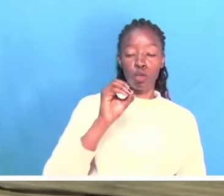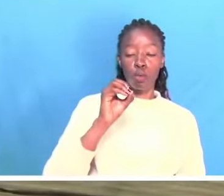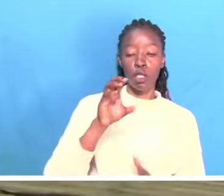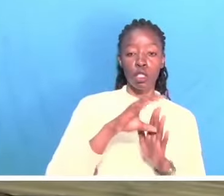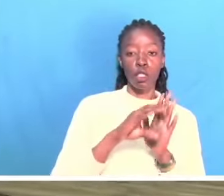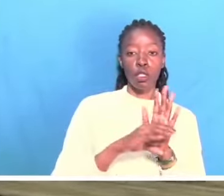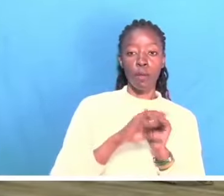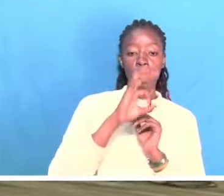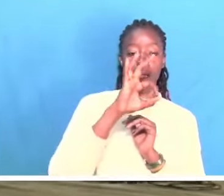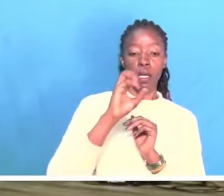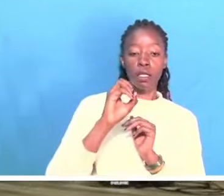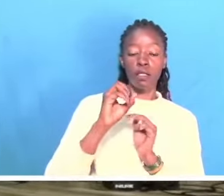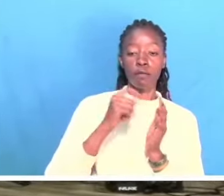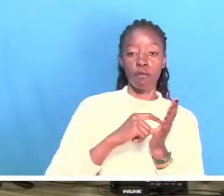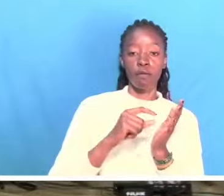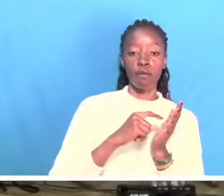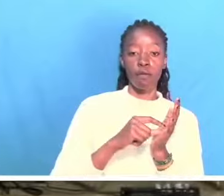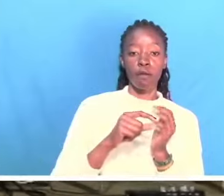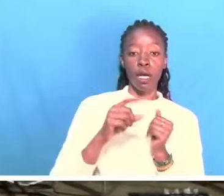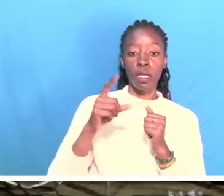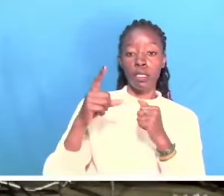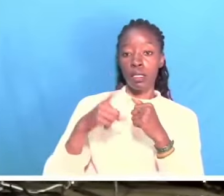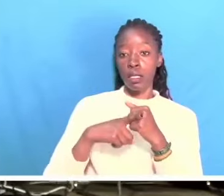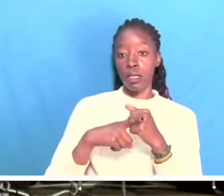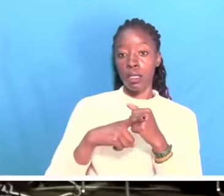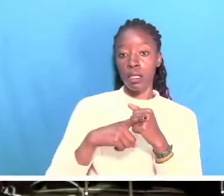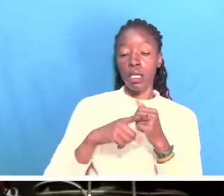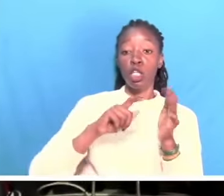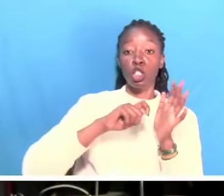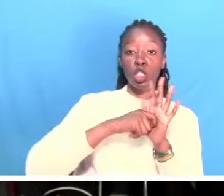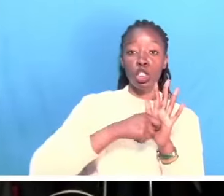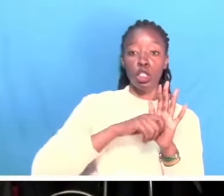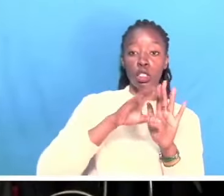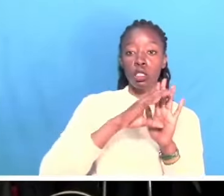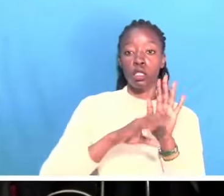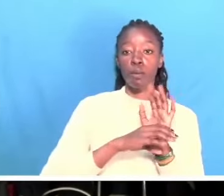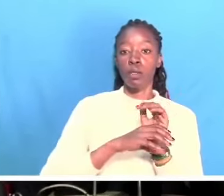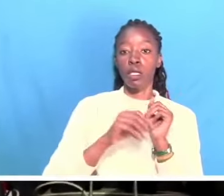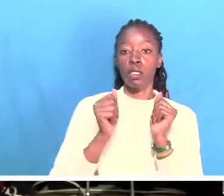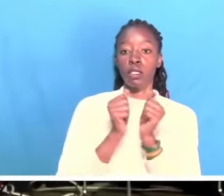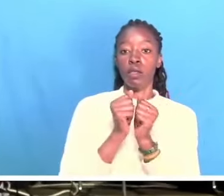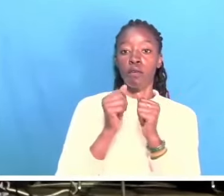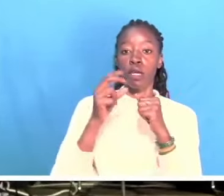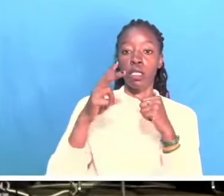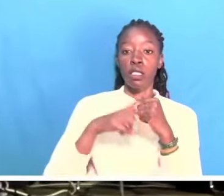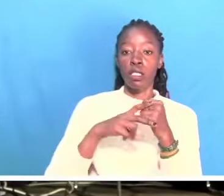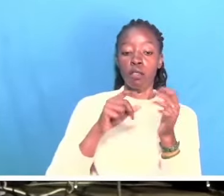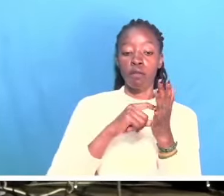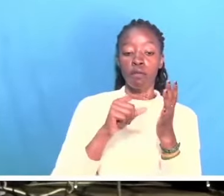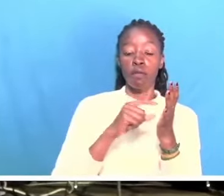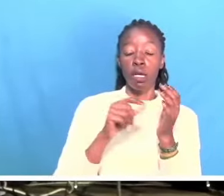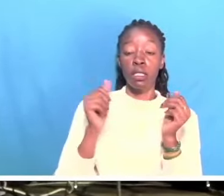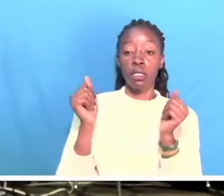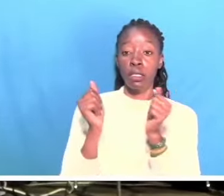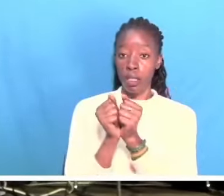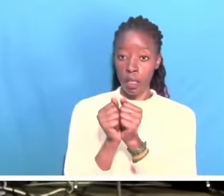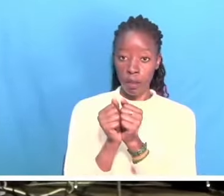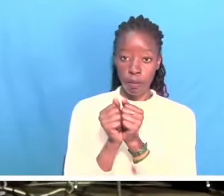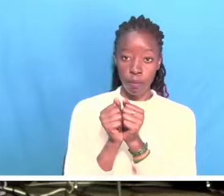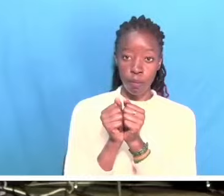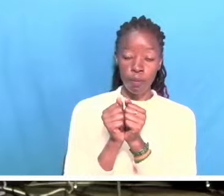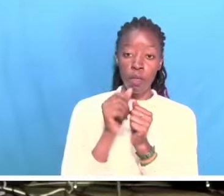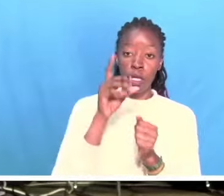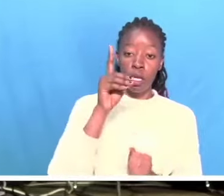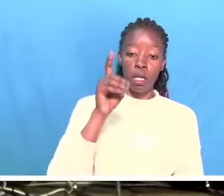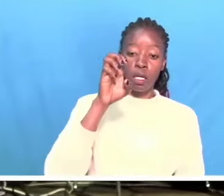Deuteronomy chapter 30, verse 6, Genesis 17, 10. Let me repeat that for your Bible study as I finish. Deuteronomy